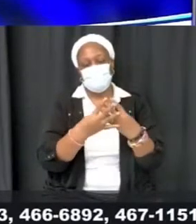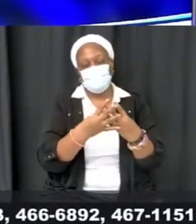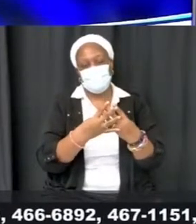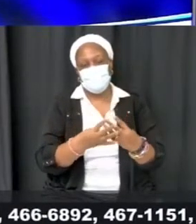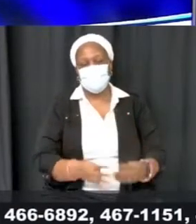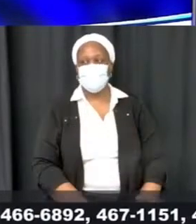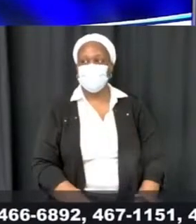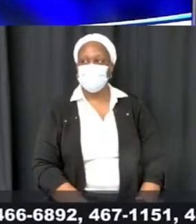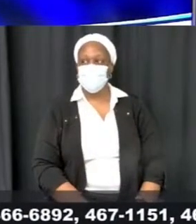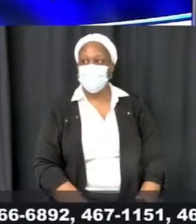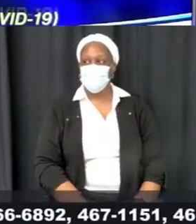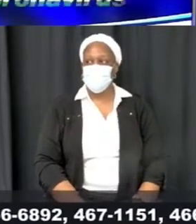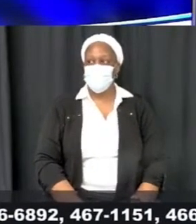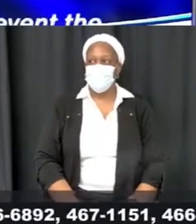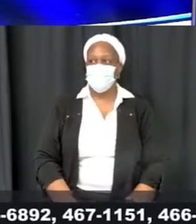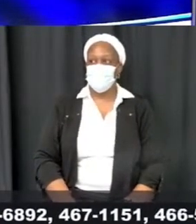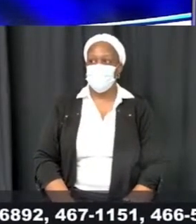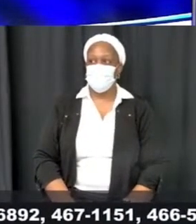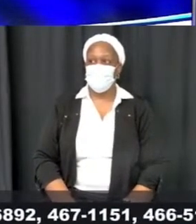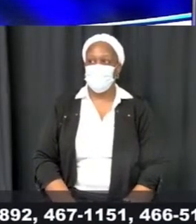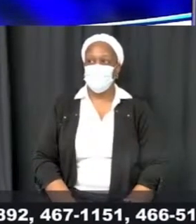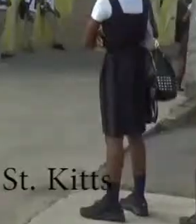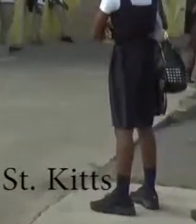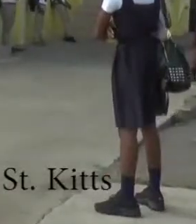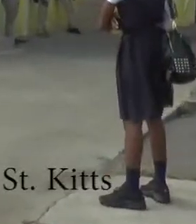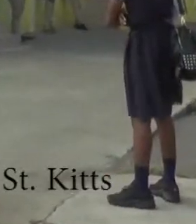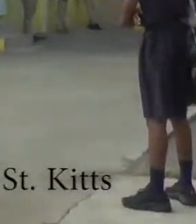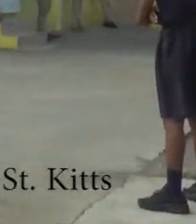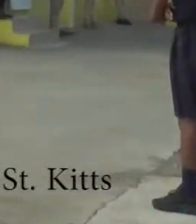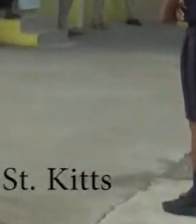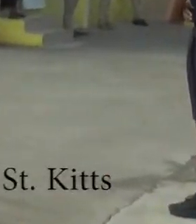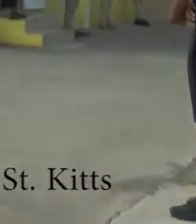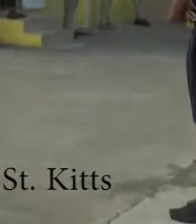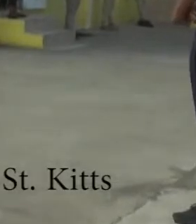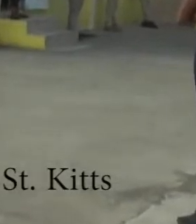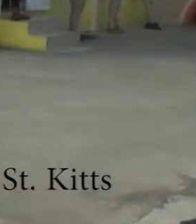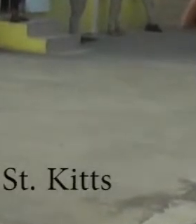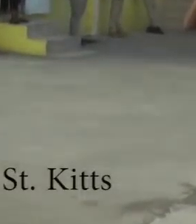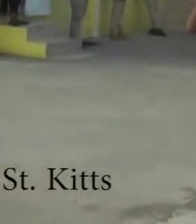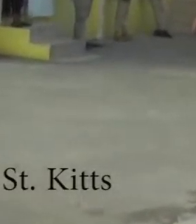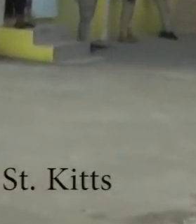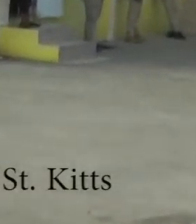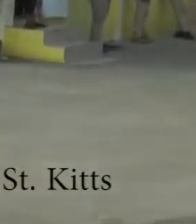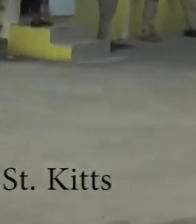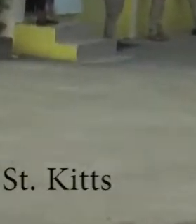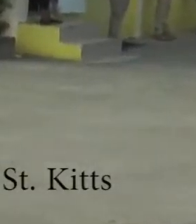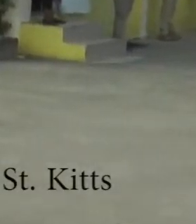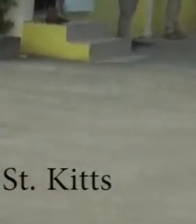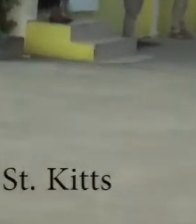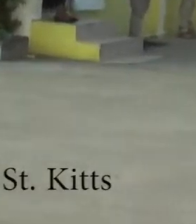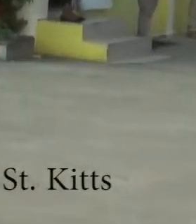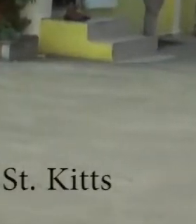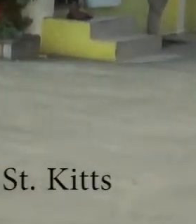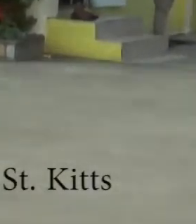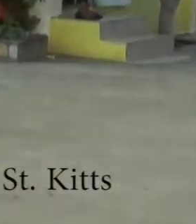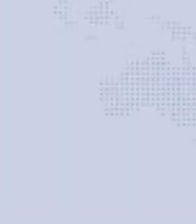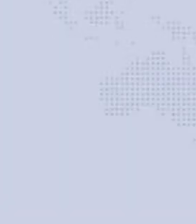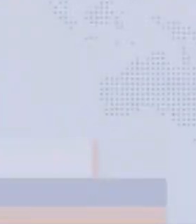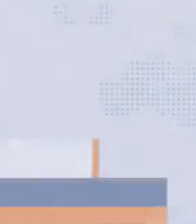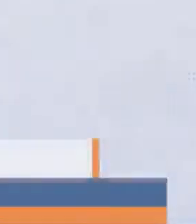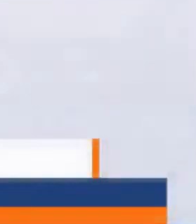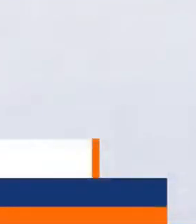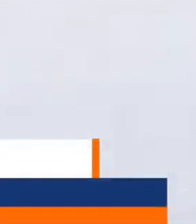vaccinations underway at HMP, and special arrangements made for CXC students in Nevis.